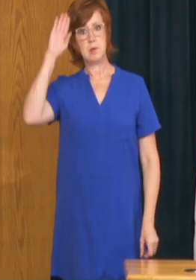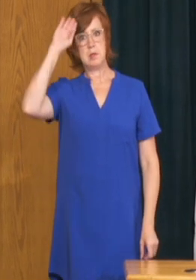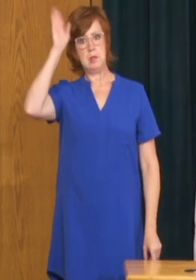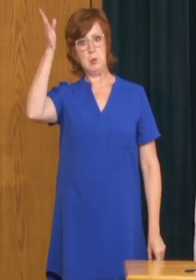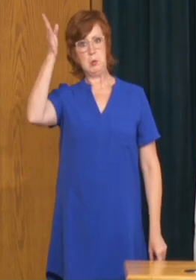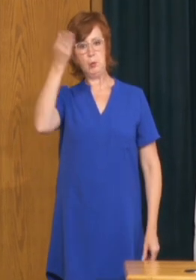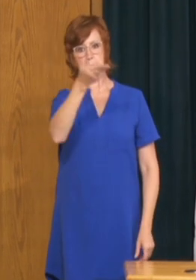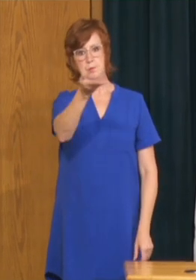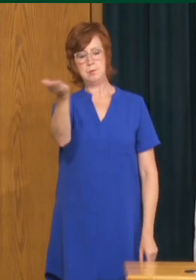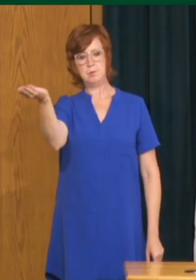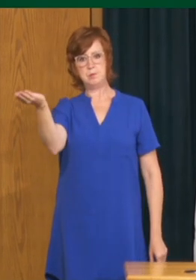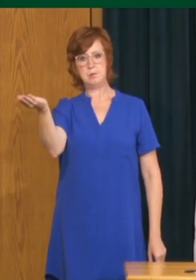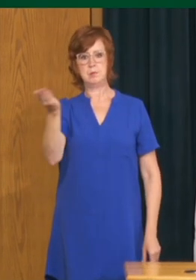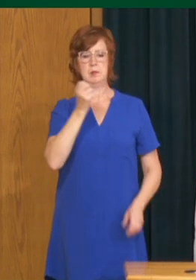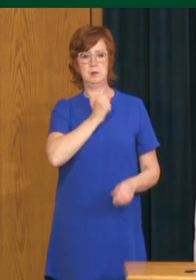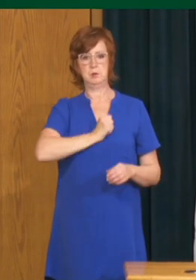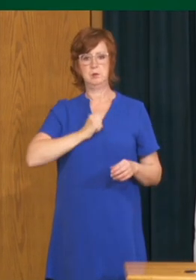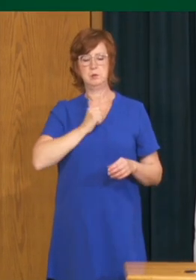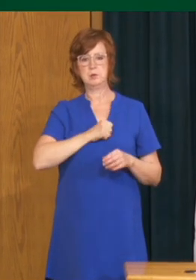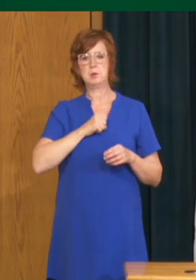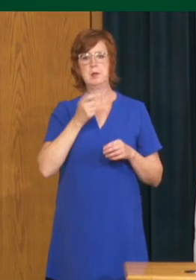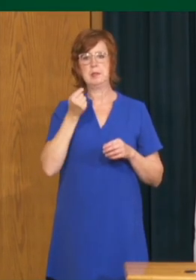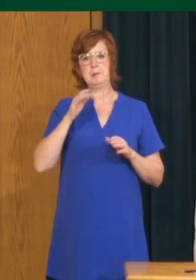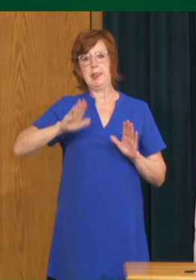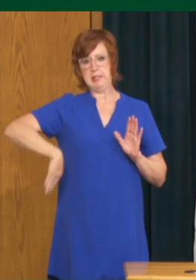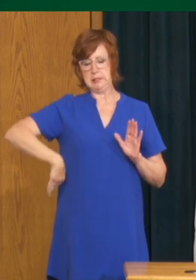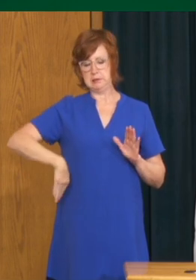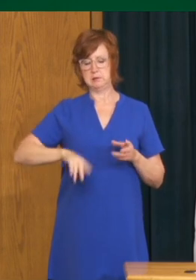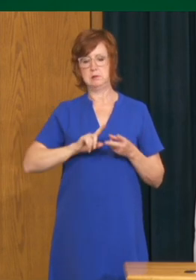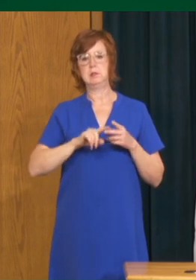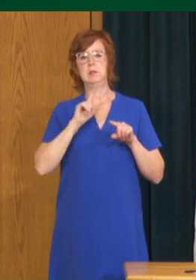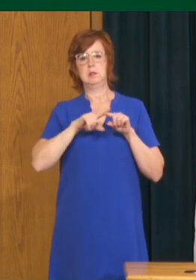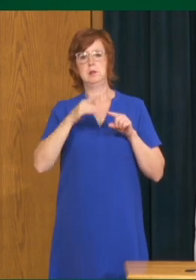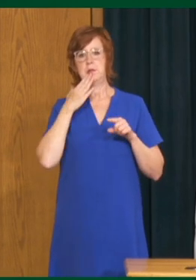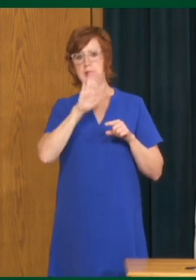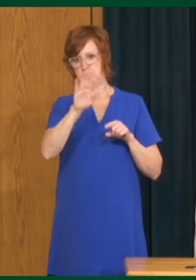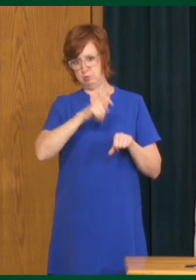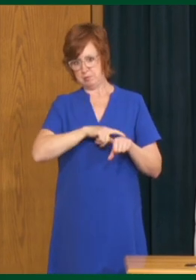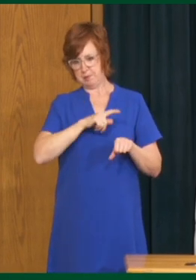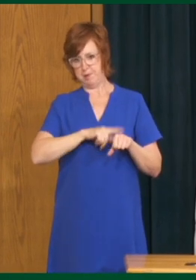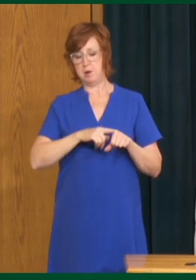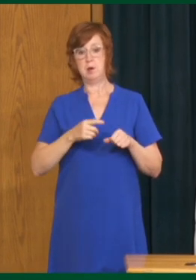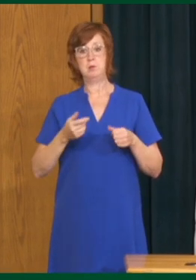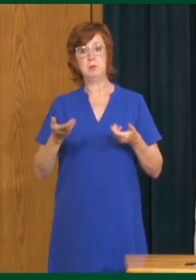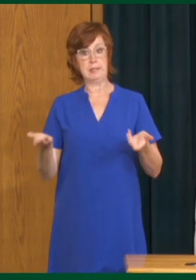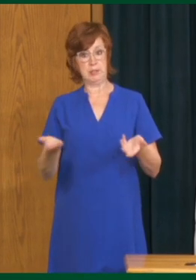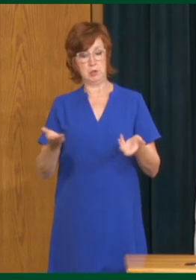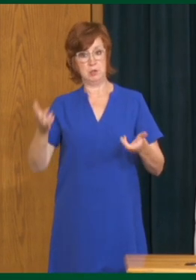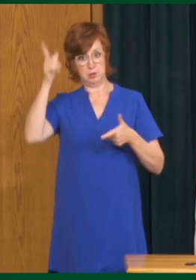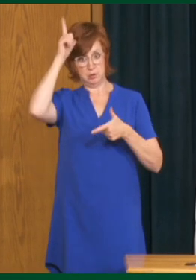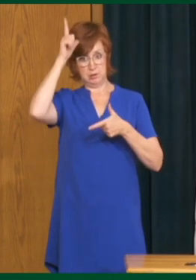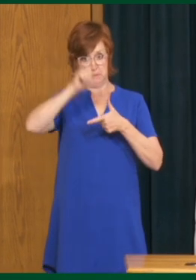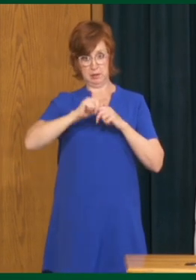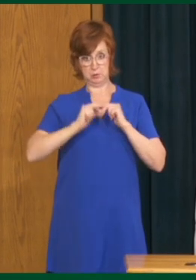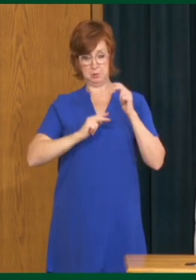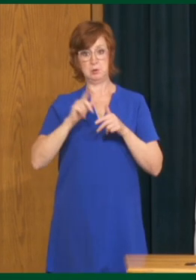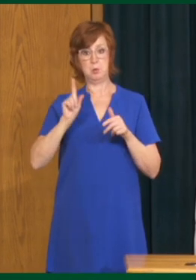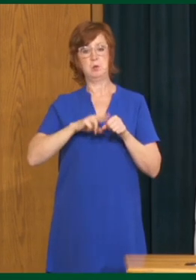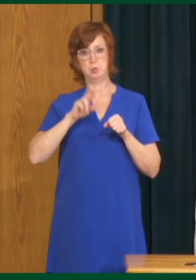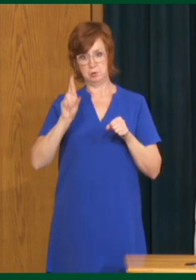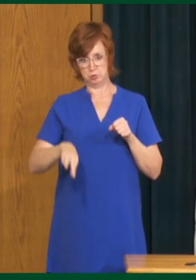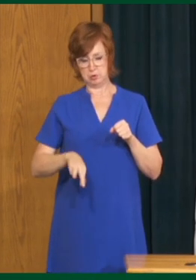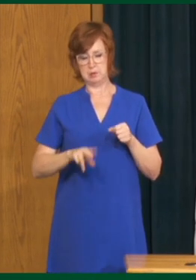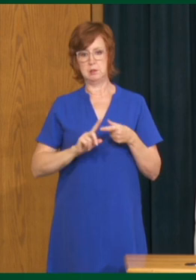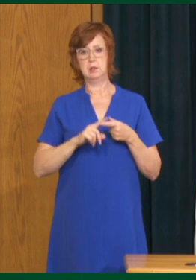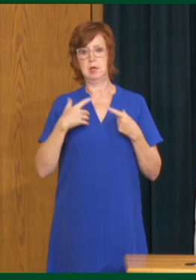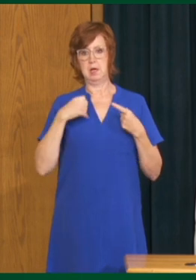Hello, everyone. Apologies for the delay, but thank you for taking the time to join us. From the Legislative Building in Regina, we have Health